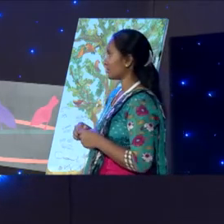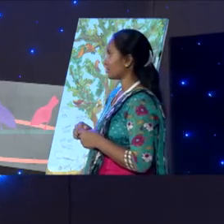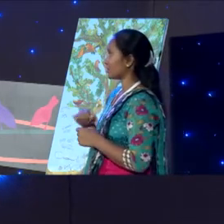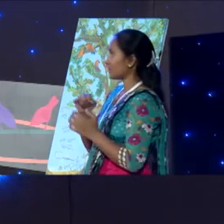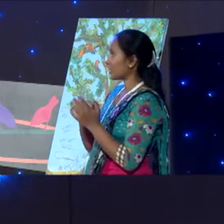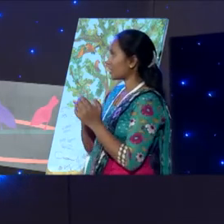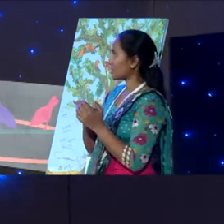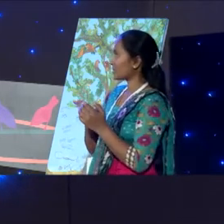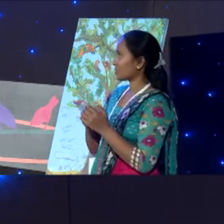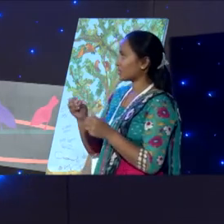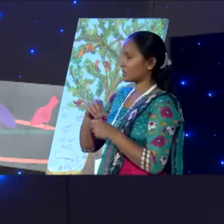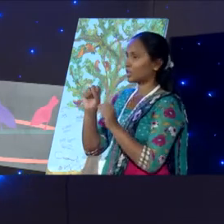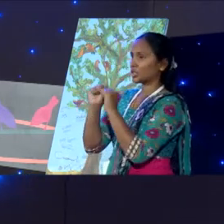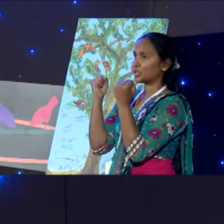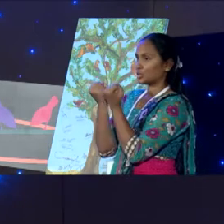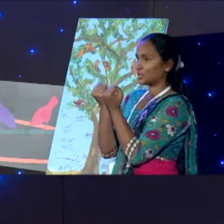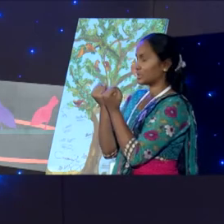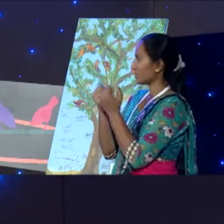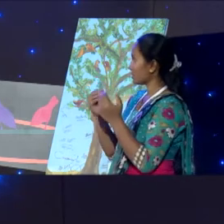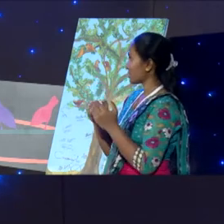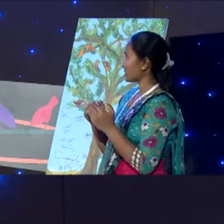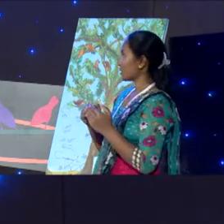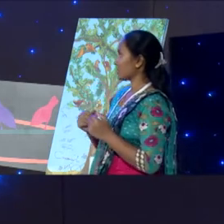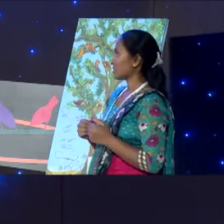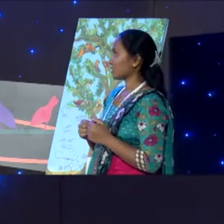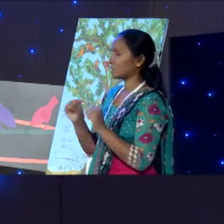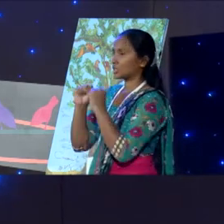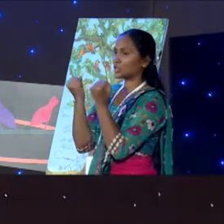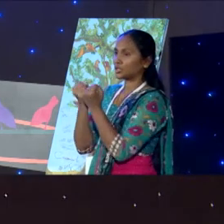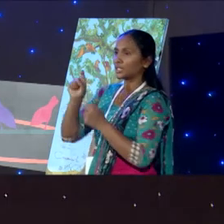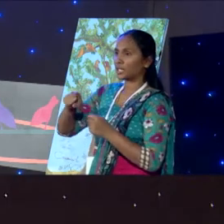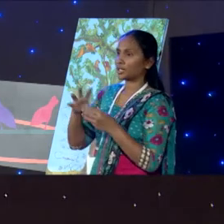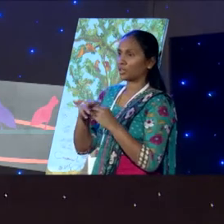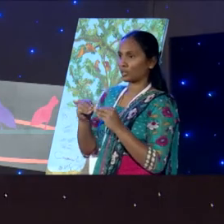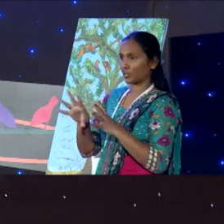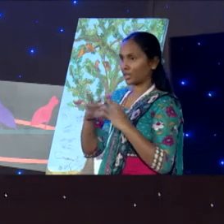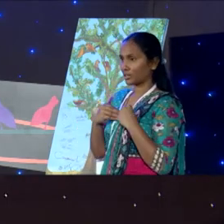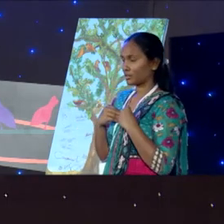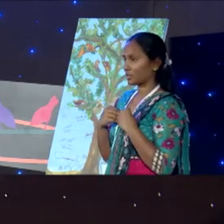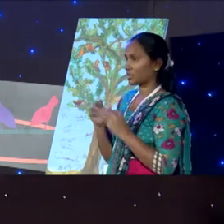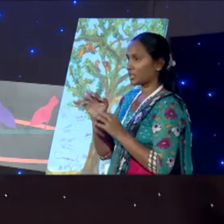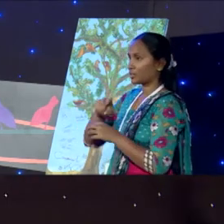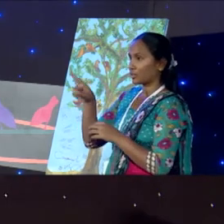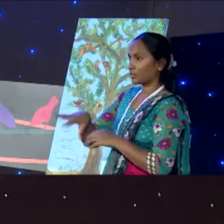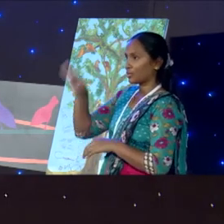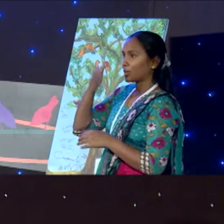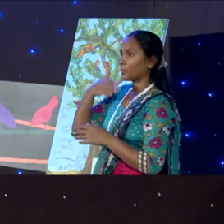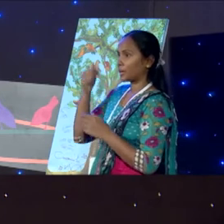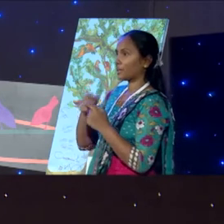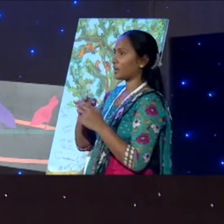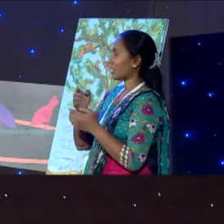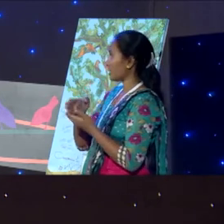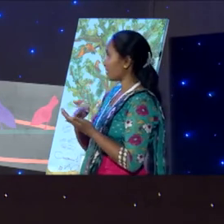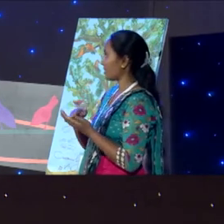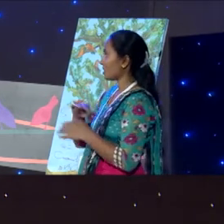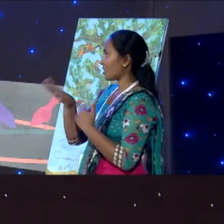comes from a social need being met, which is social need of acceptance, which comes when you find your better half